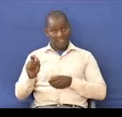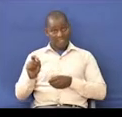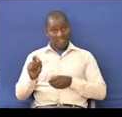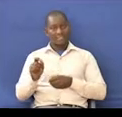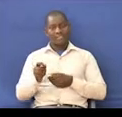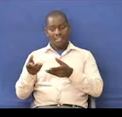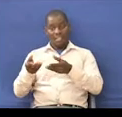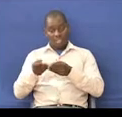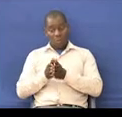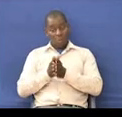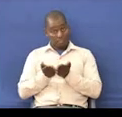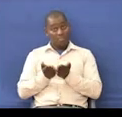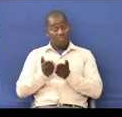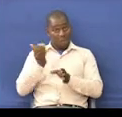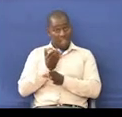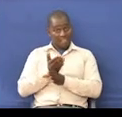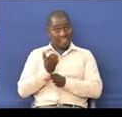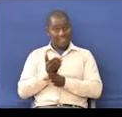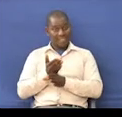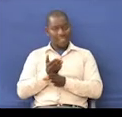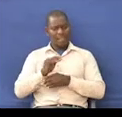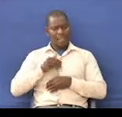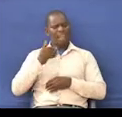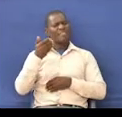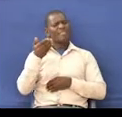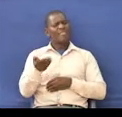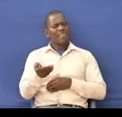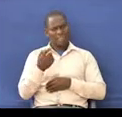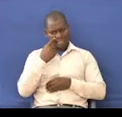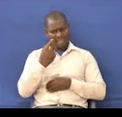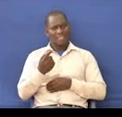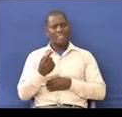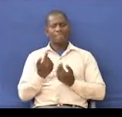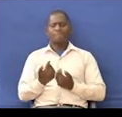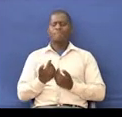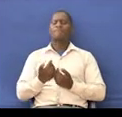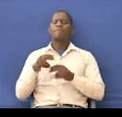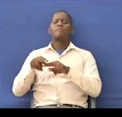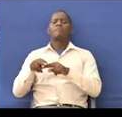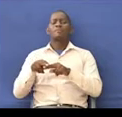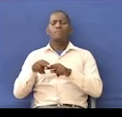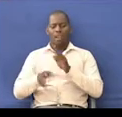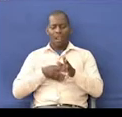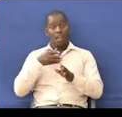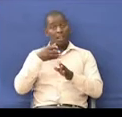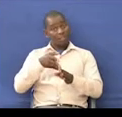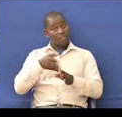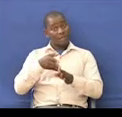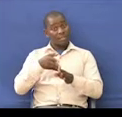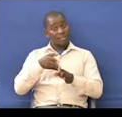an exercise book, and then sit where you are, ready to participate